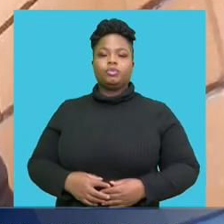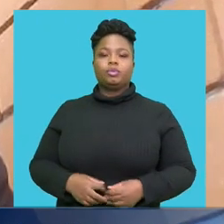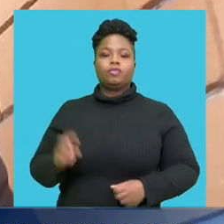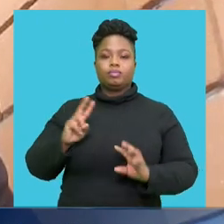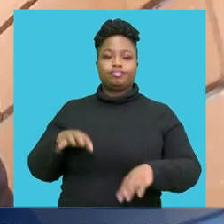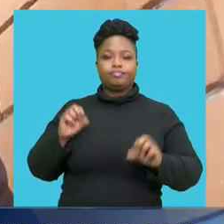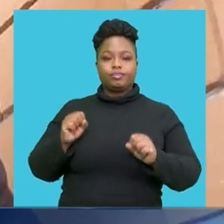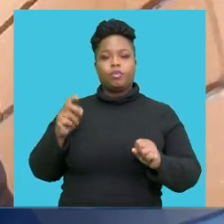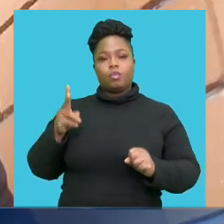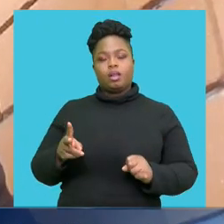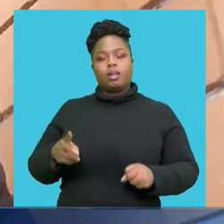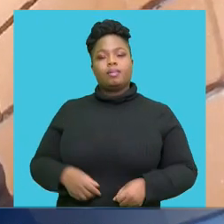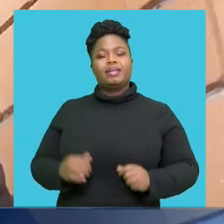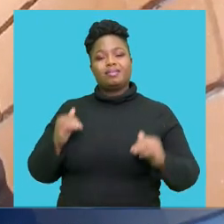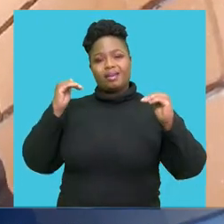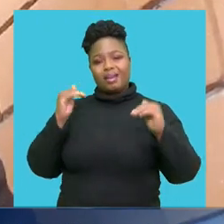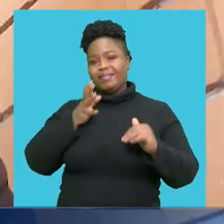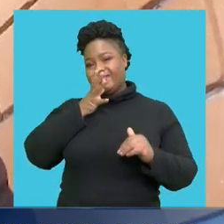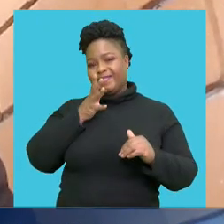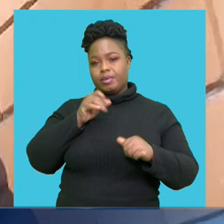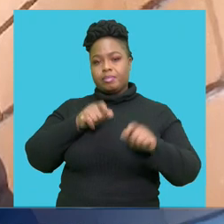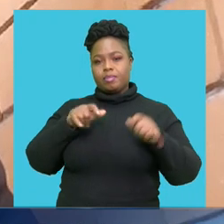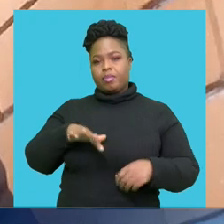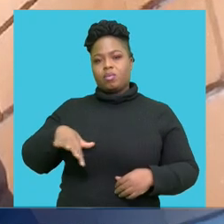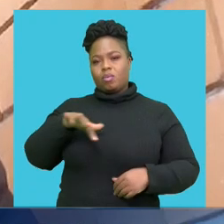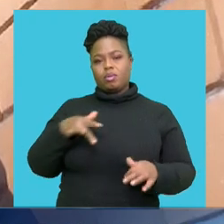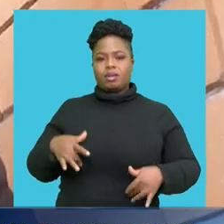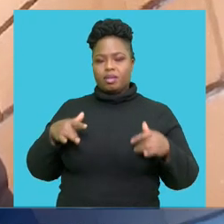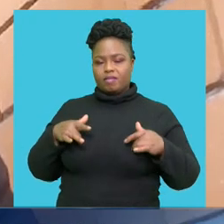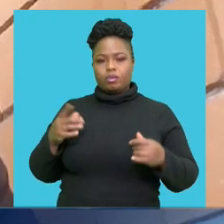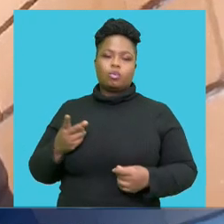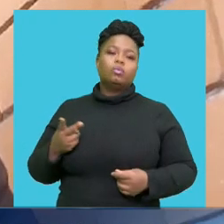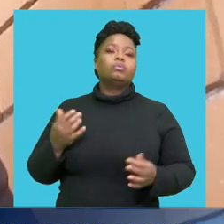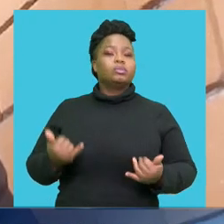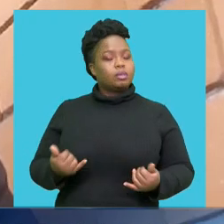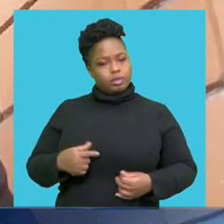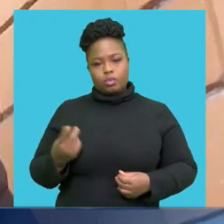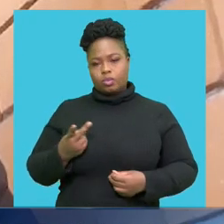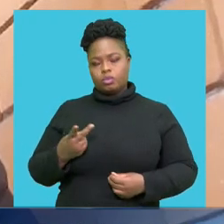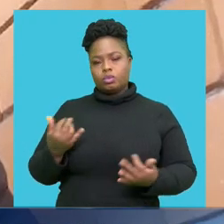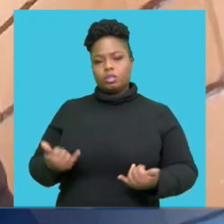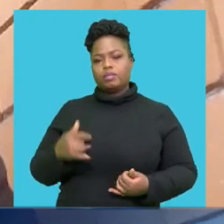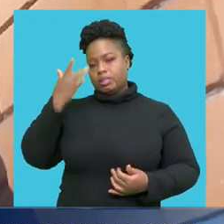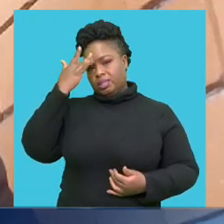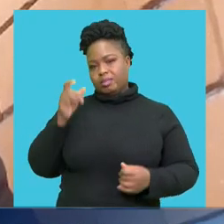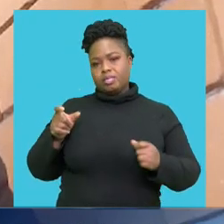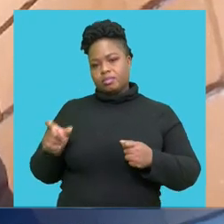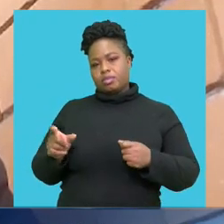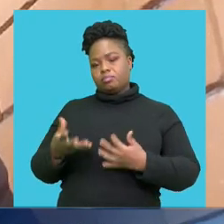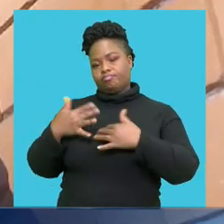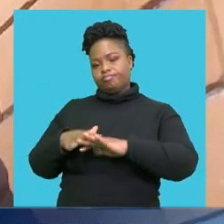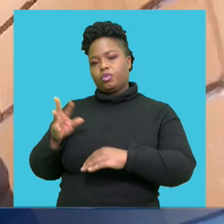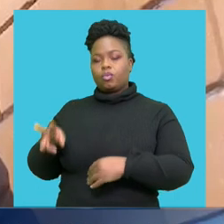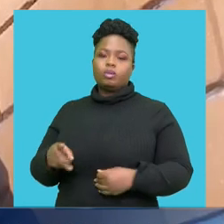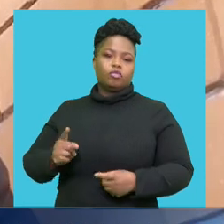be implemented in those high density areas, and the load limiting through smart meters will also be implemented